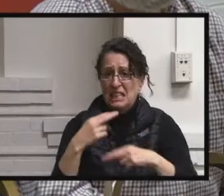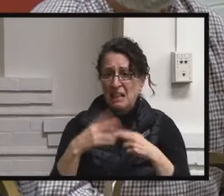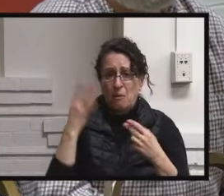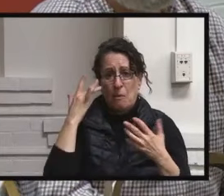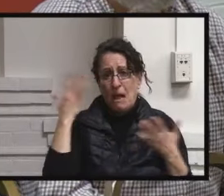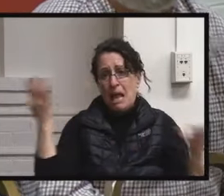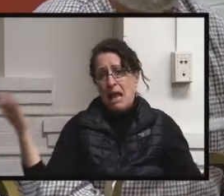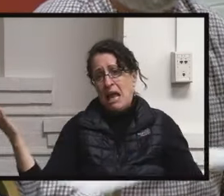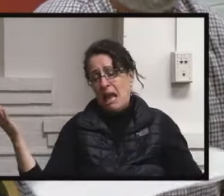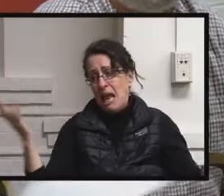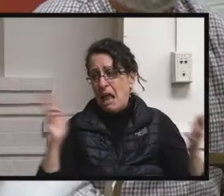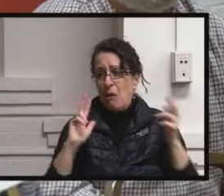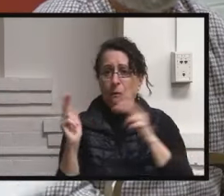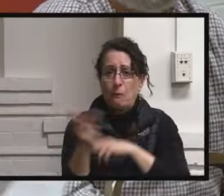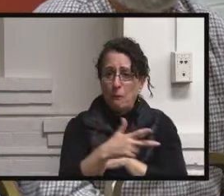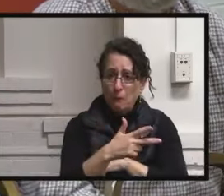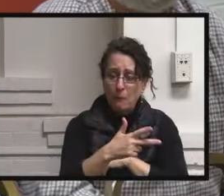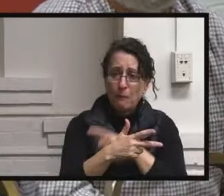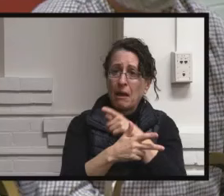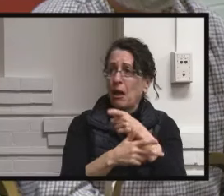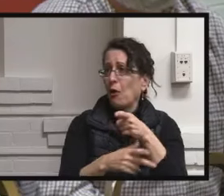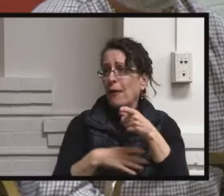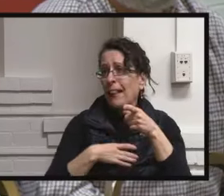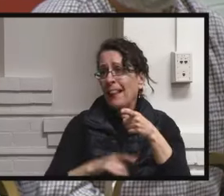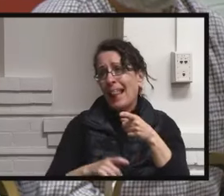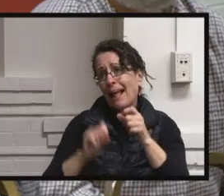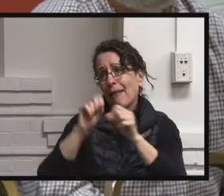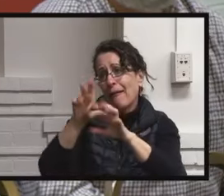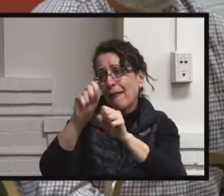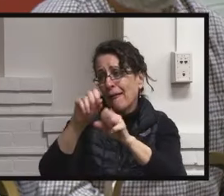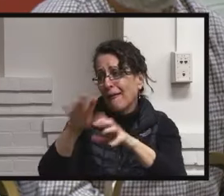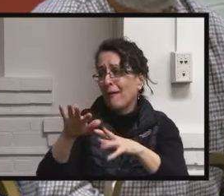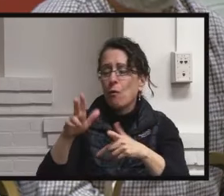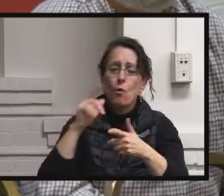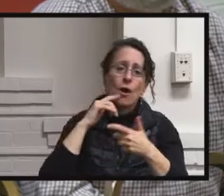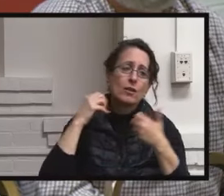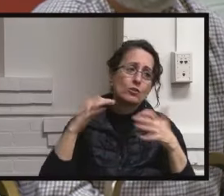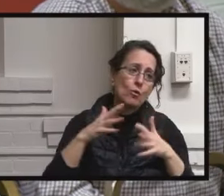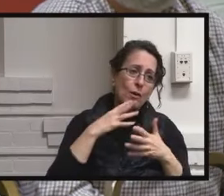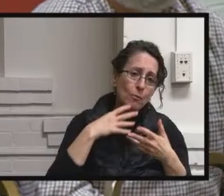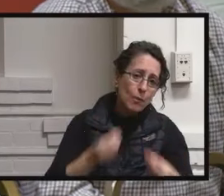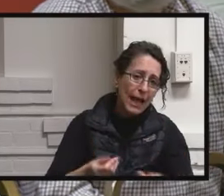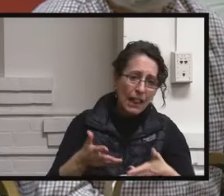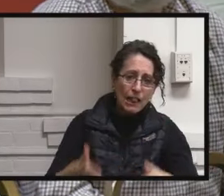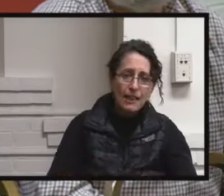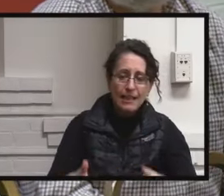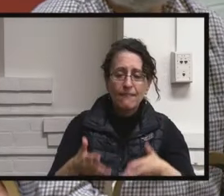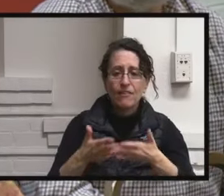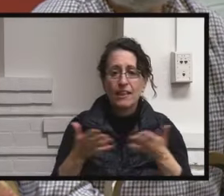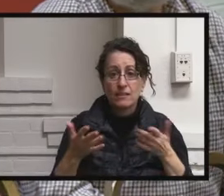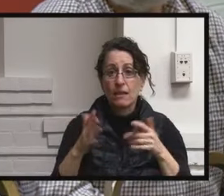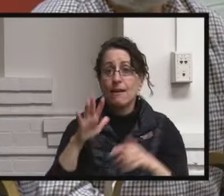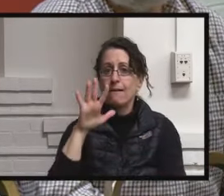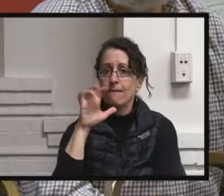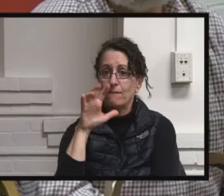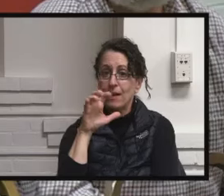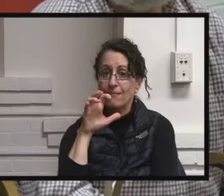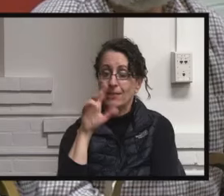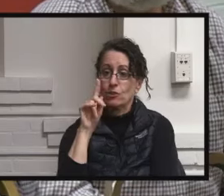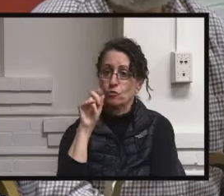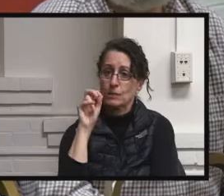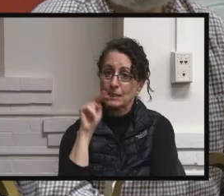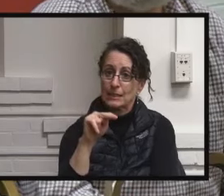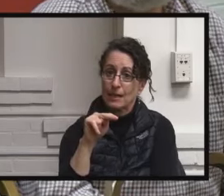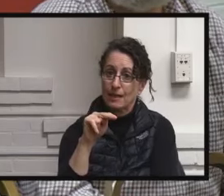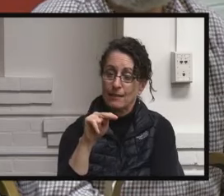by Fairground Road, they don't want it to get wet, they like going there. Okay. That's 500 tons of